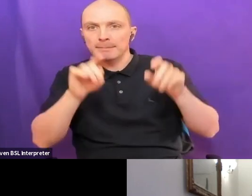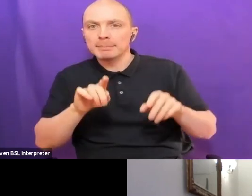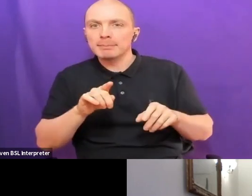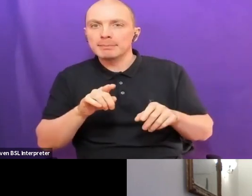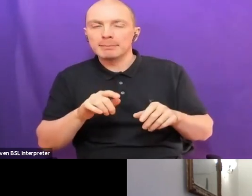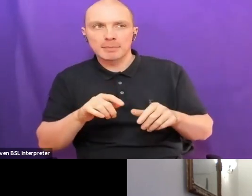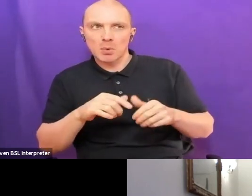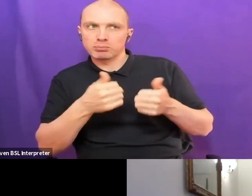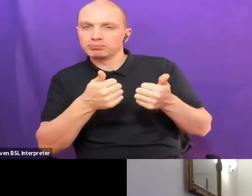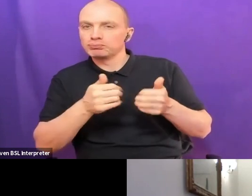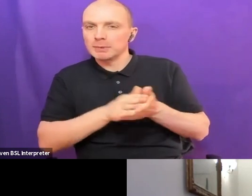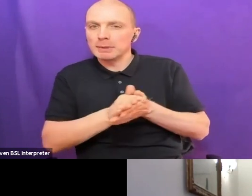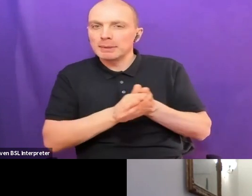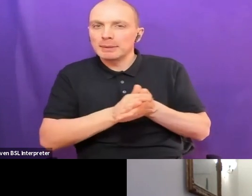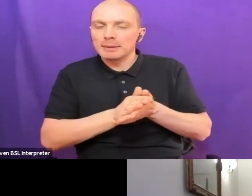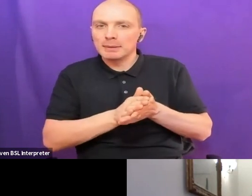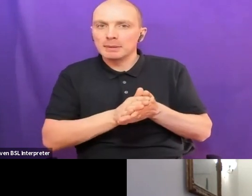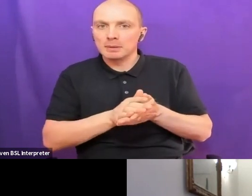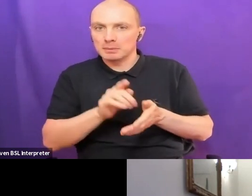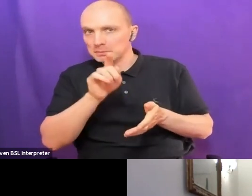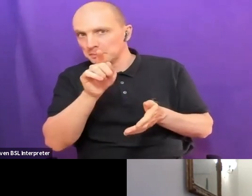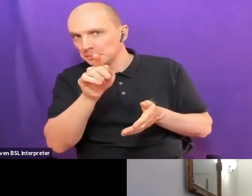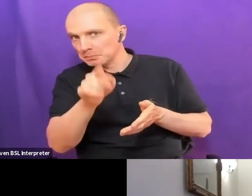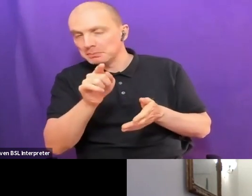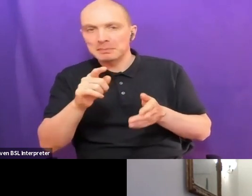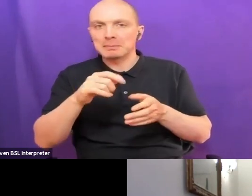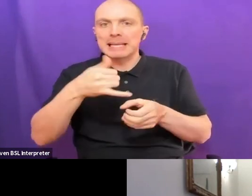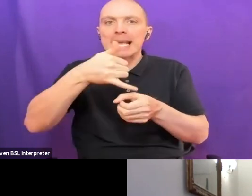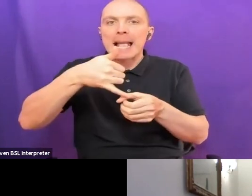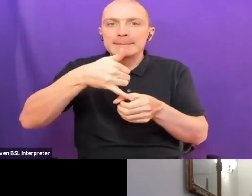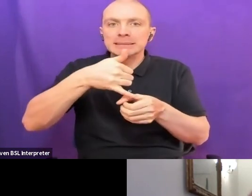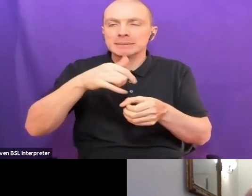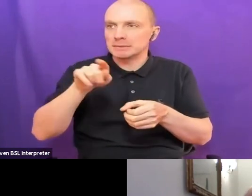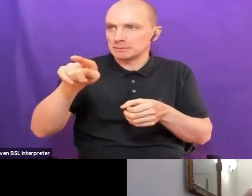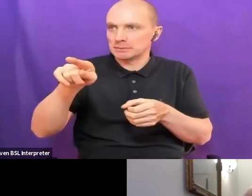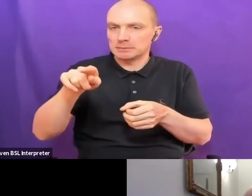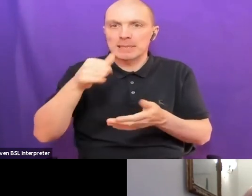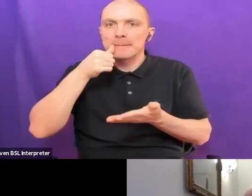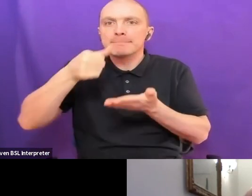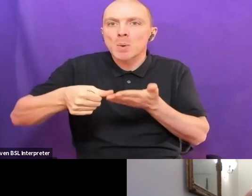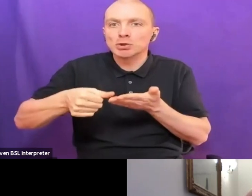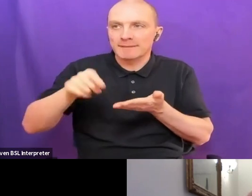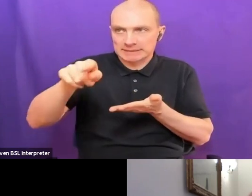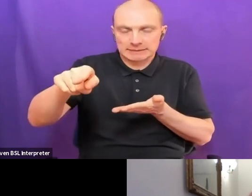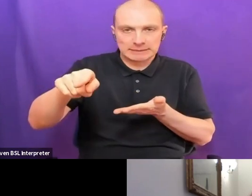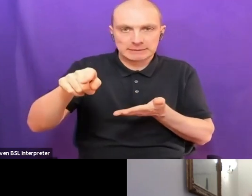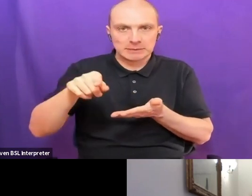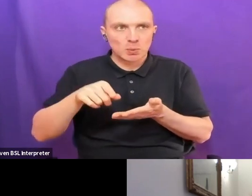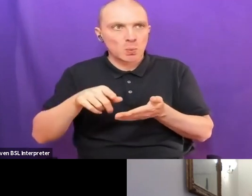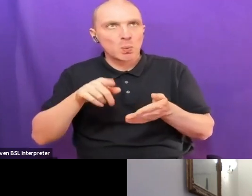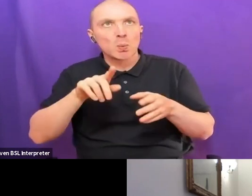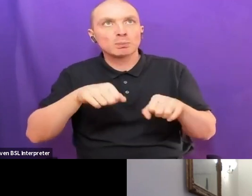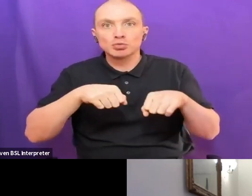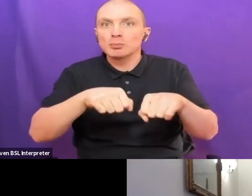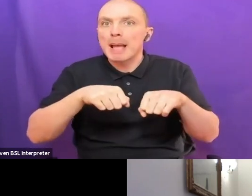community facility, perhaps a chemist, maybe a post office and a small supermarket. There'll be